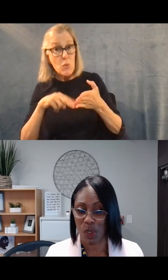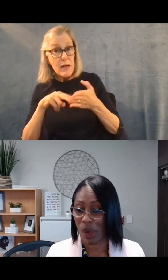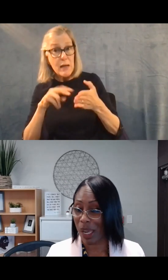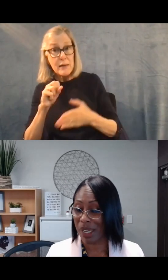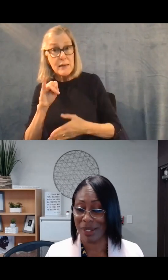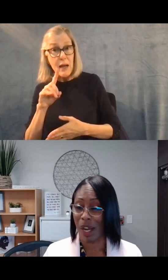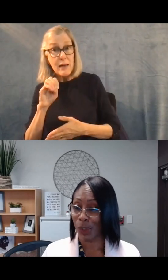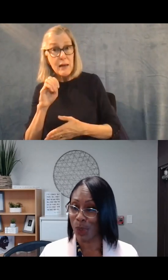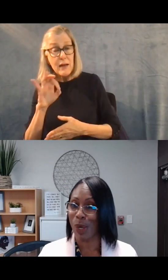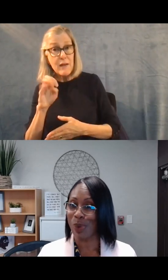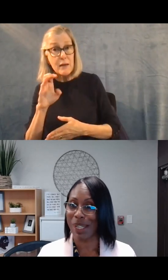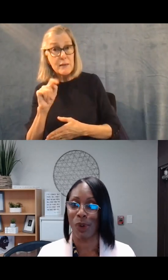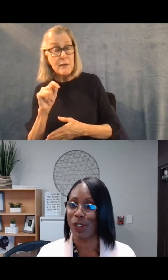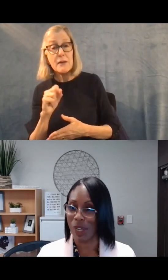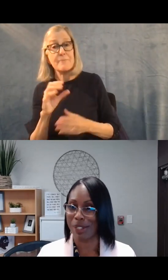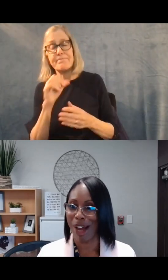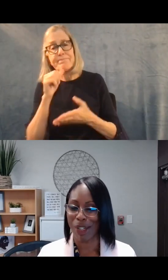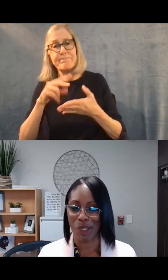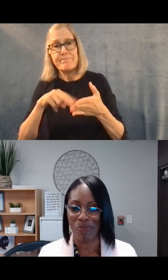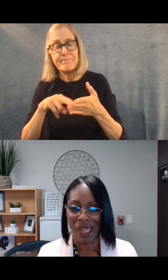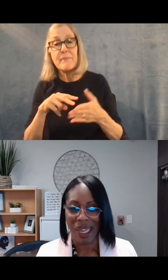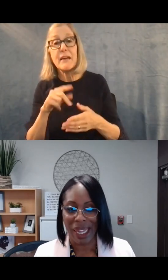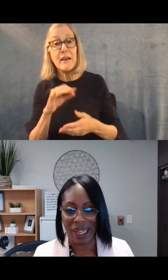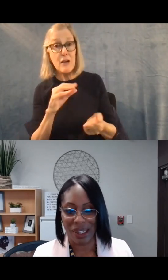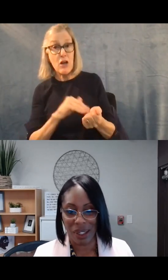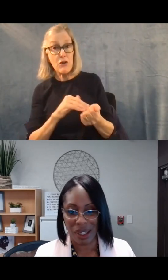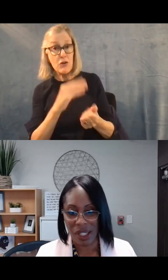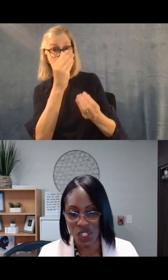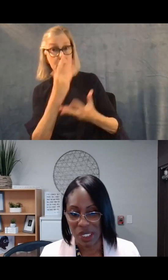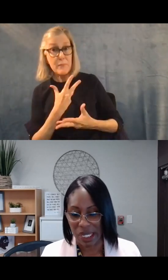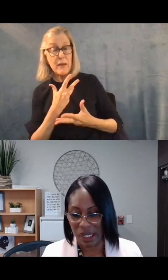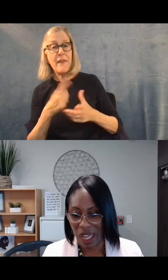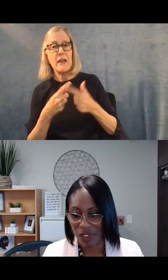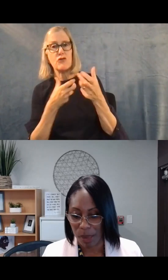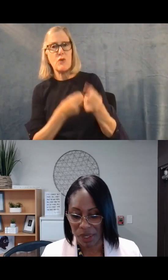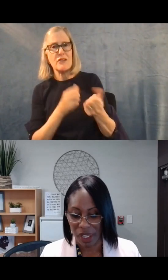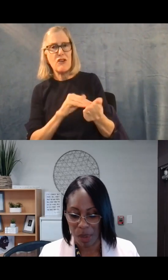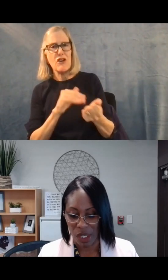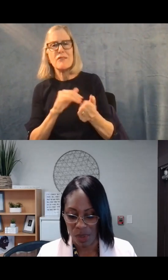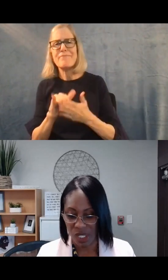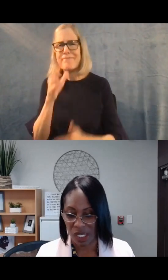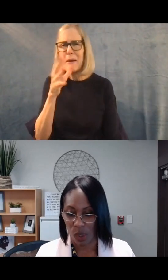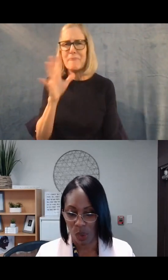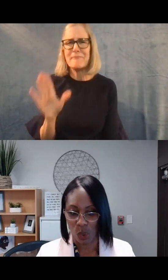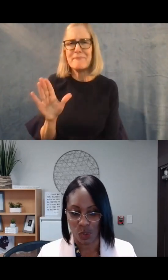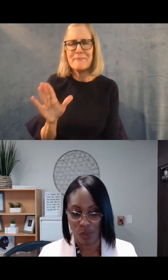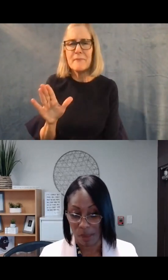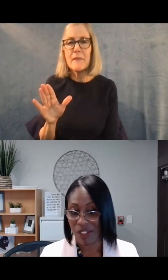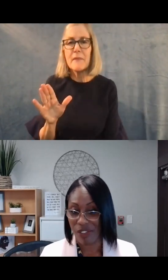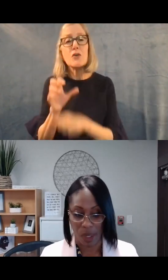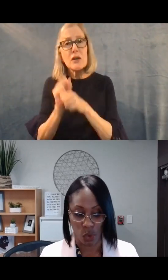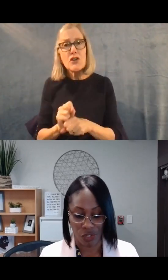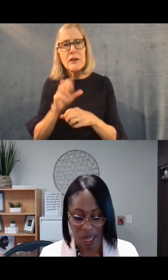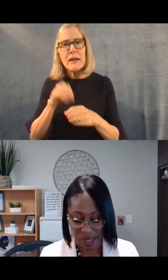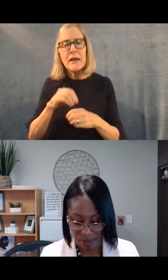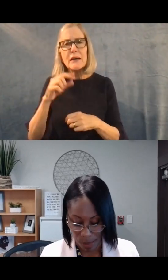meds were prescribed, it's the doctor who knows, and we're going to trust the doctor. And additionally, in the African-American community, particularly in my